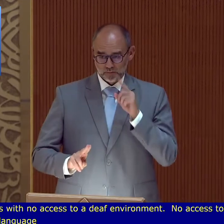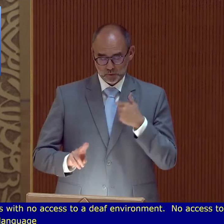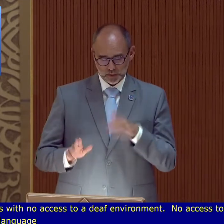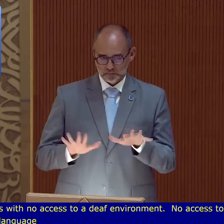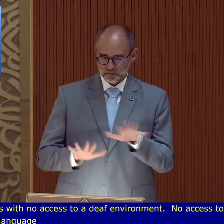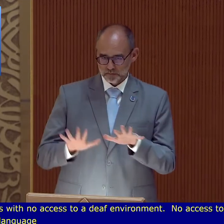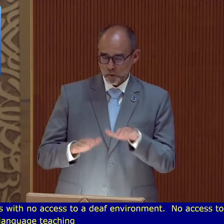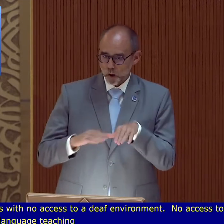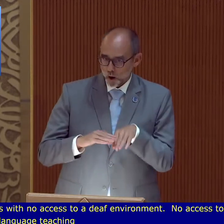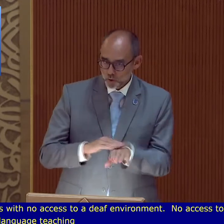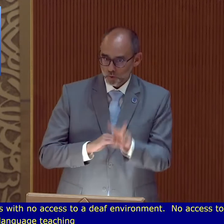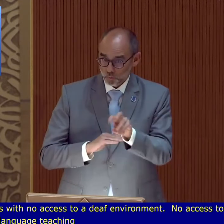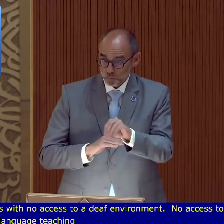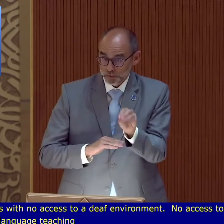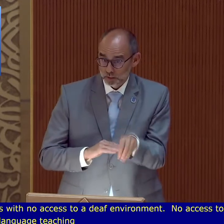World Federation of the Deaf